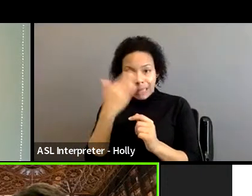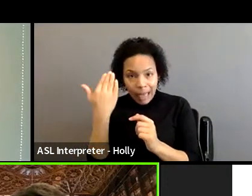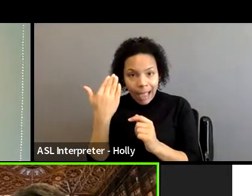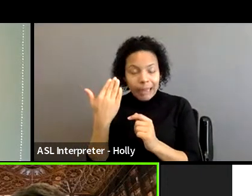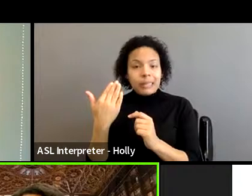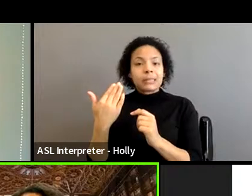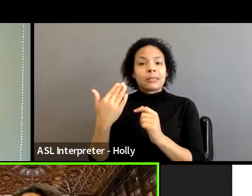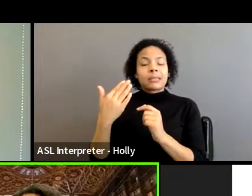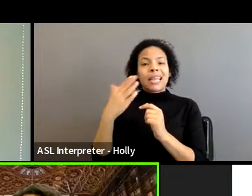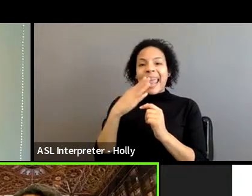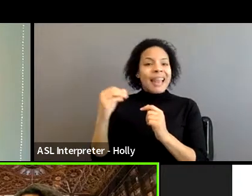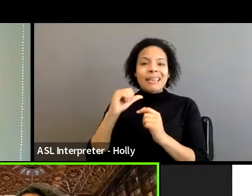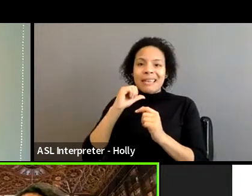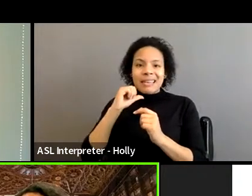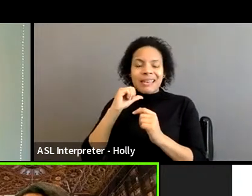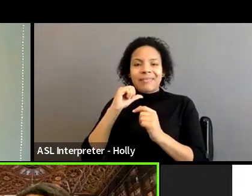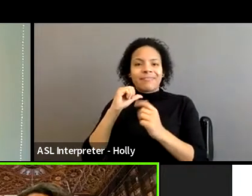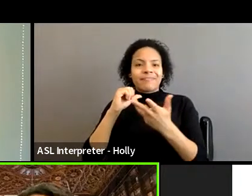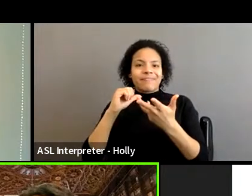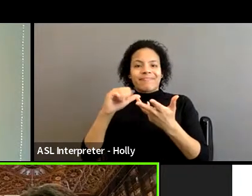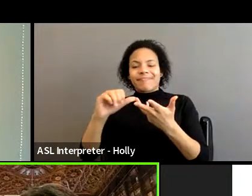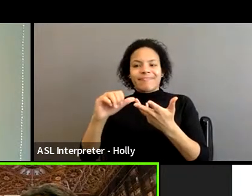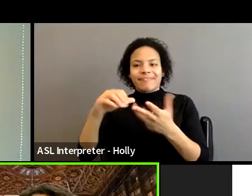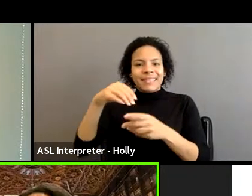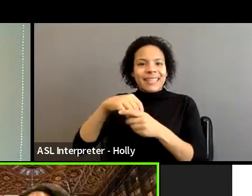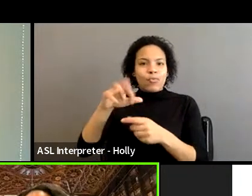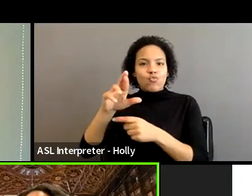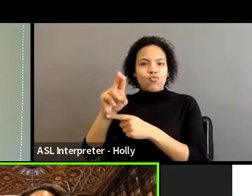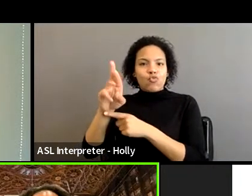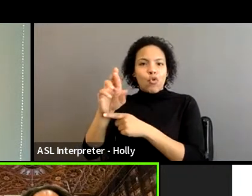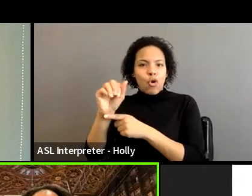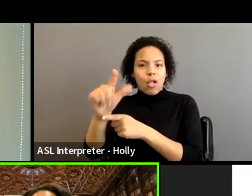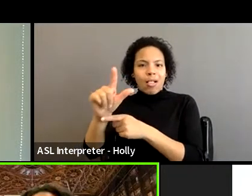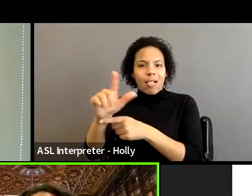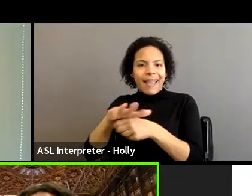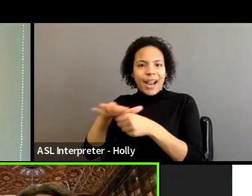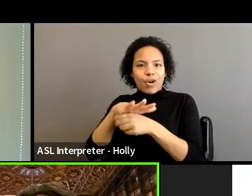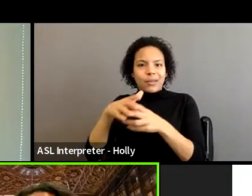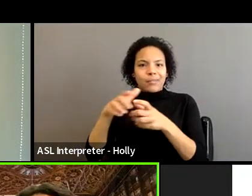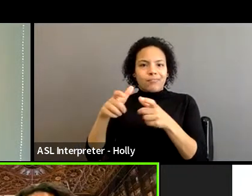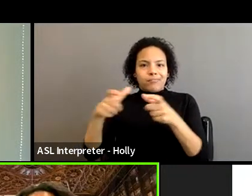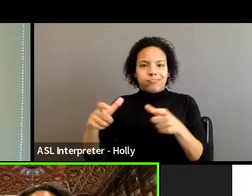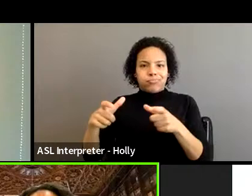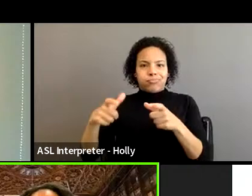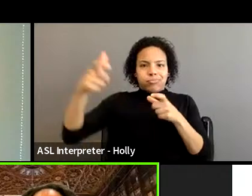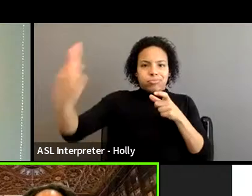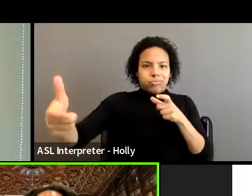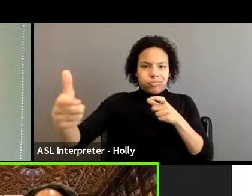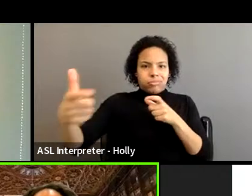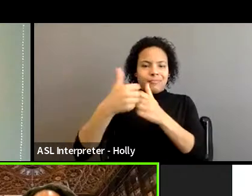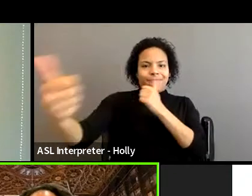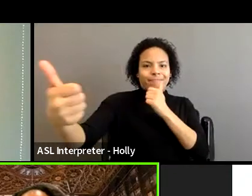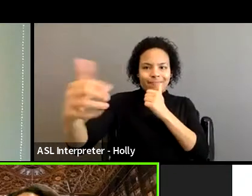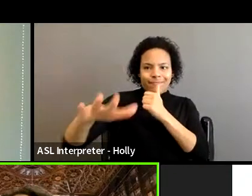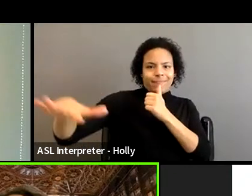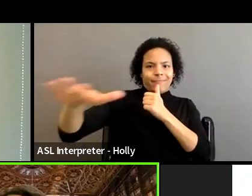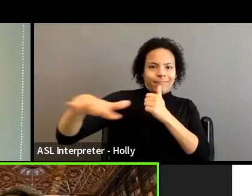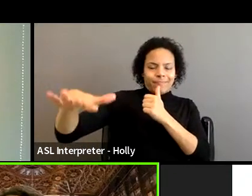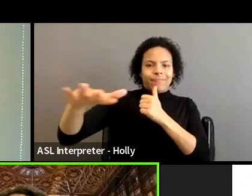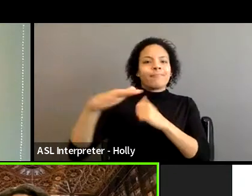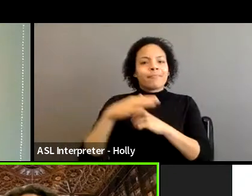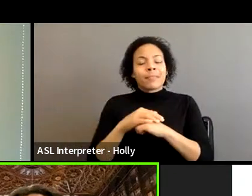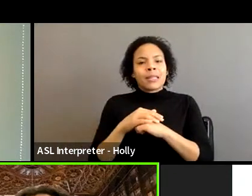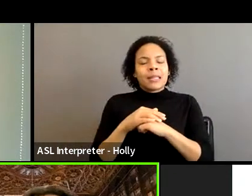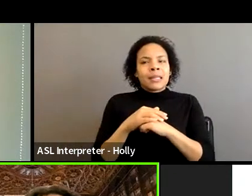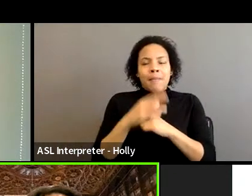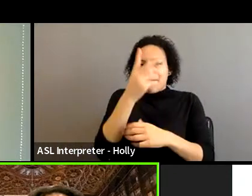very specific organizations that support Black students and support other students of color is so